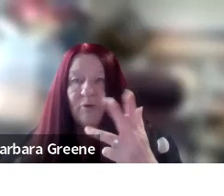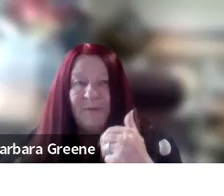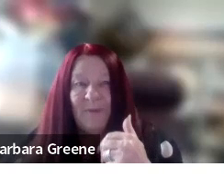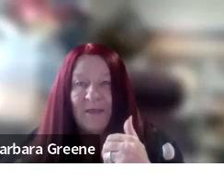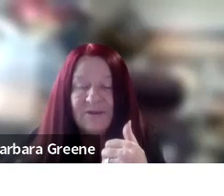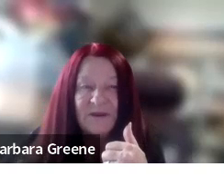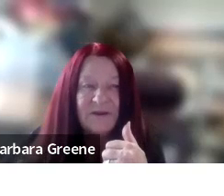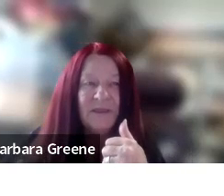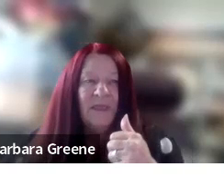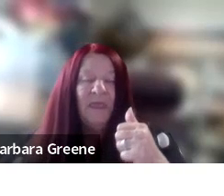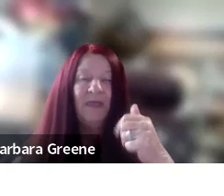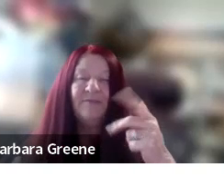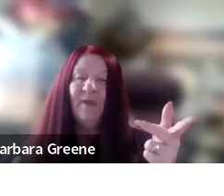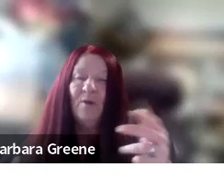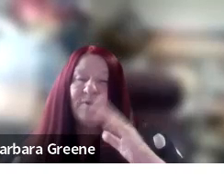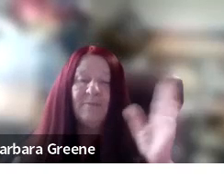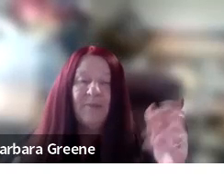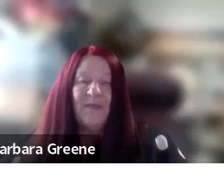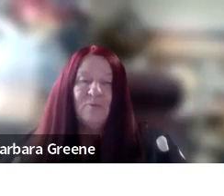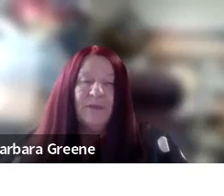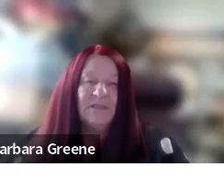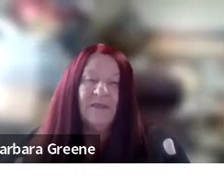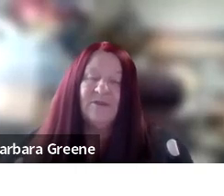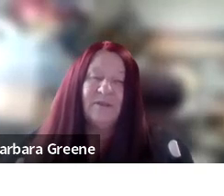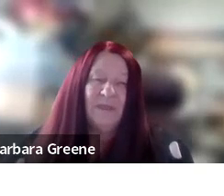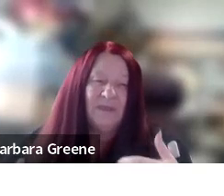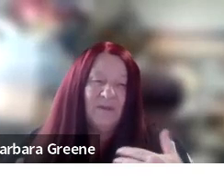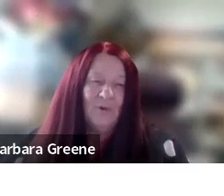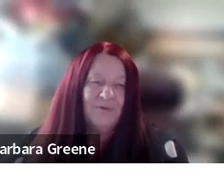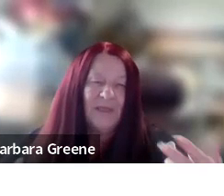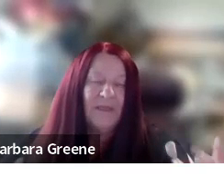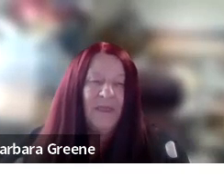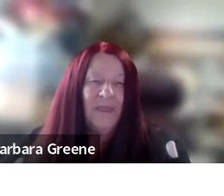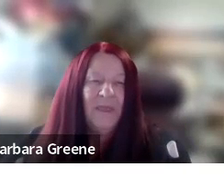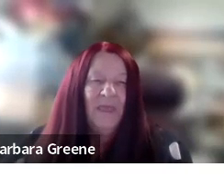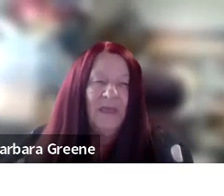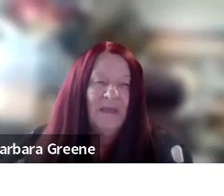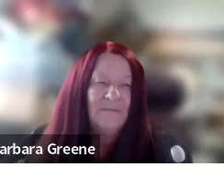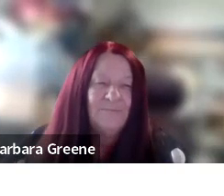it should be validated. And so some of the things we collected was like,